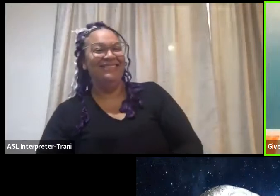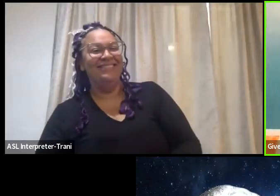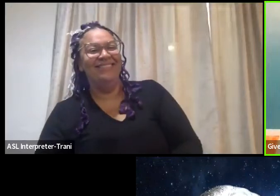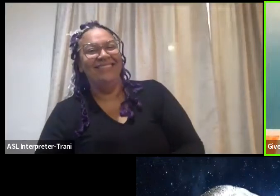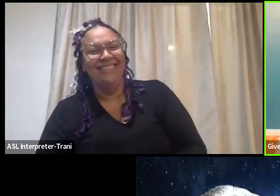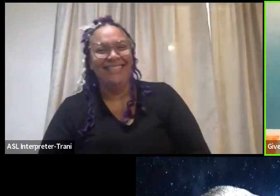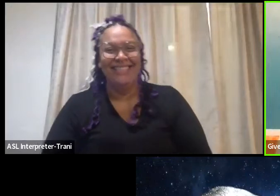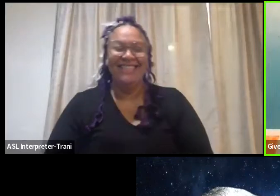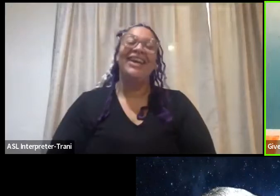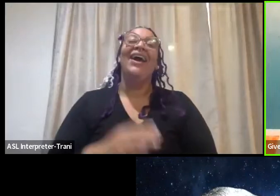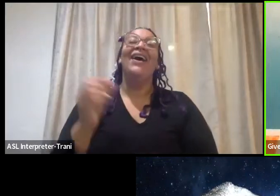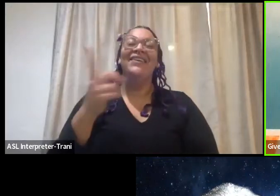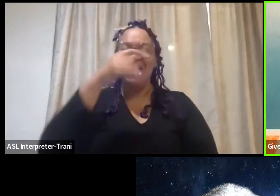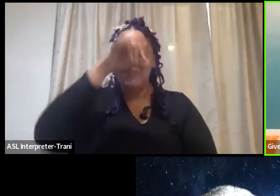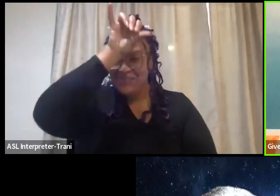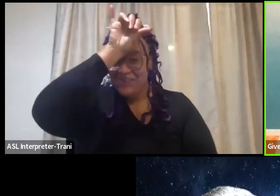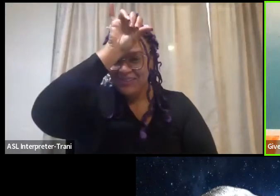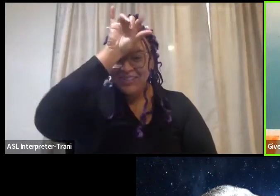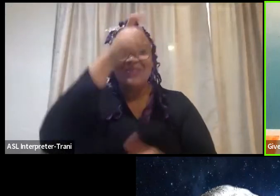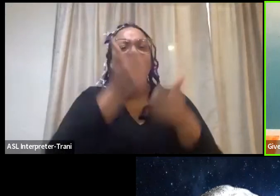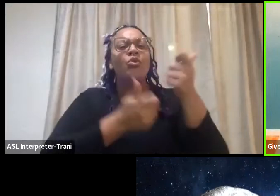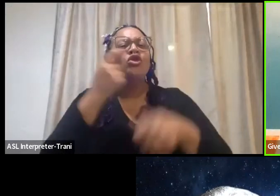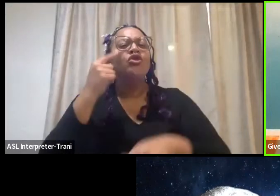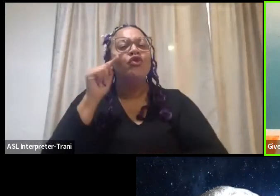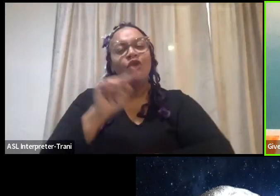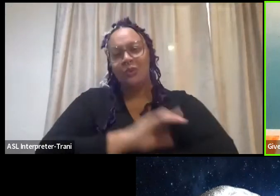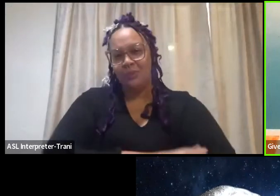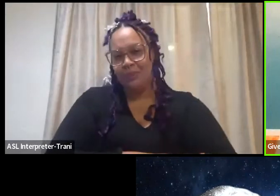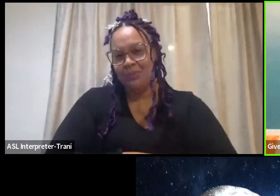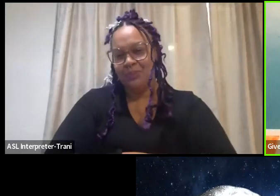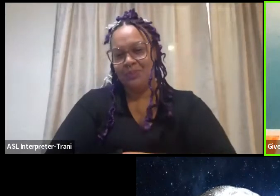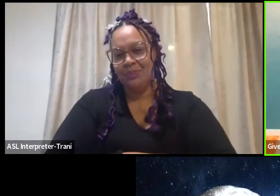All right, Taurus, which one's for you?